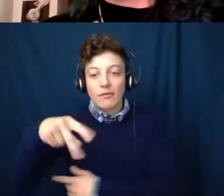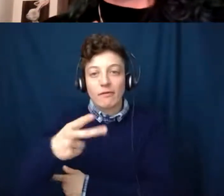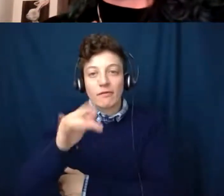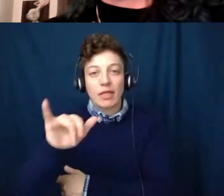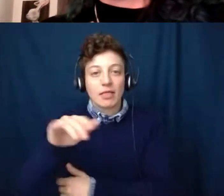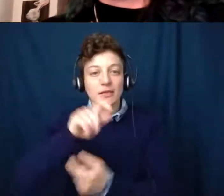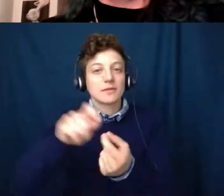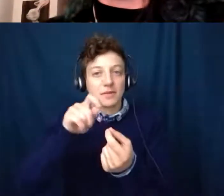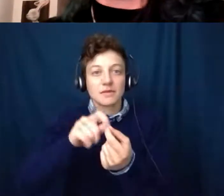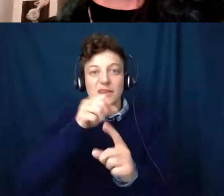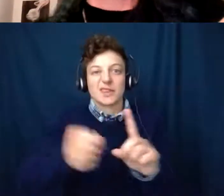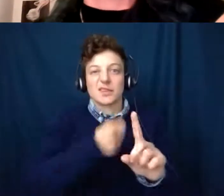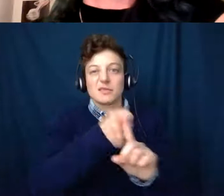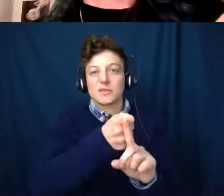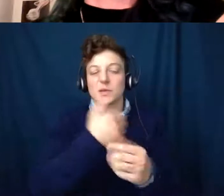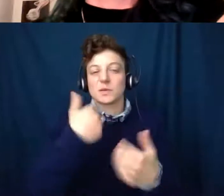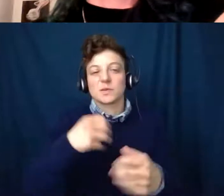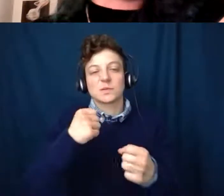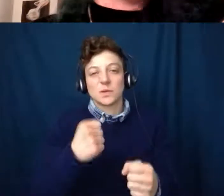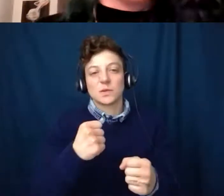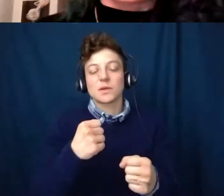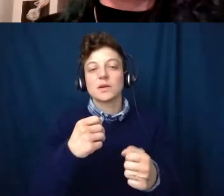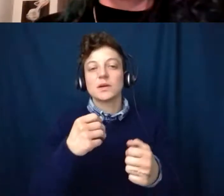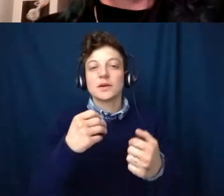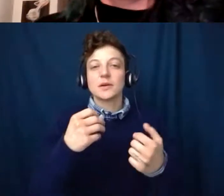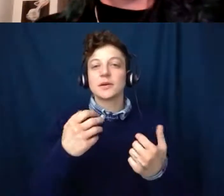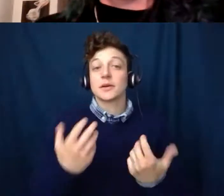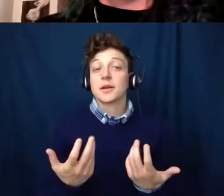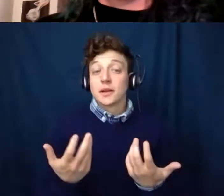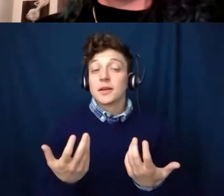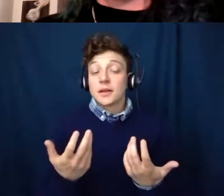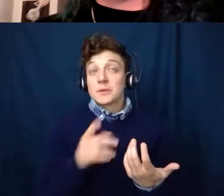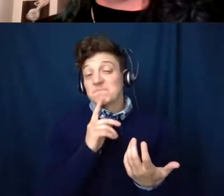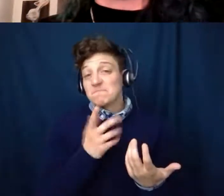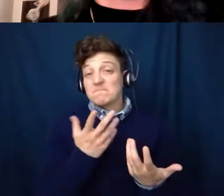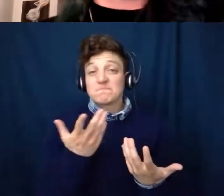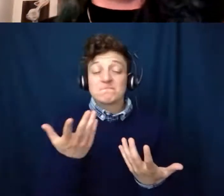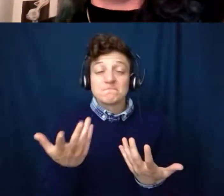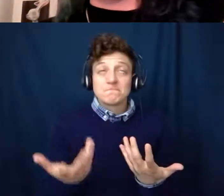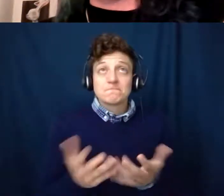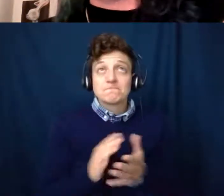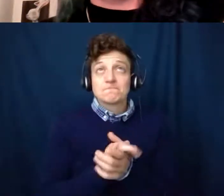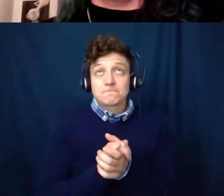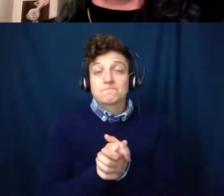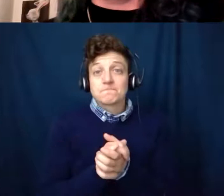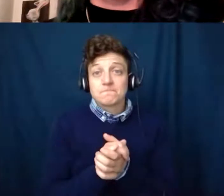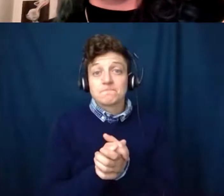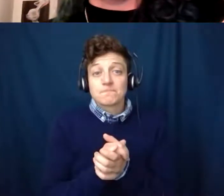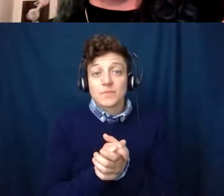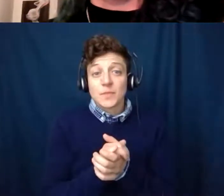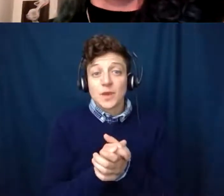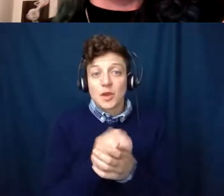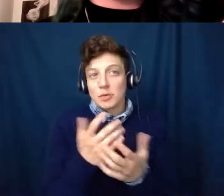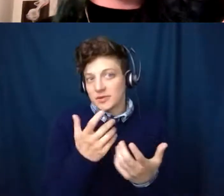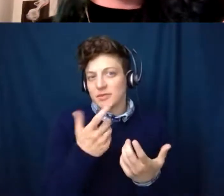specifically very heavily, and to the extent where by an interesting